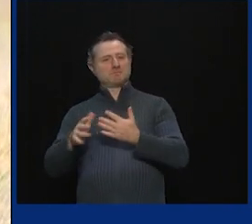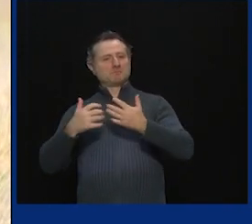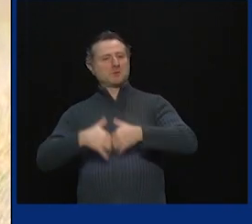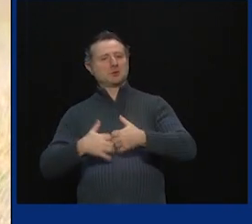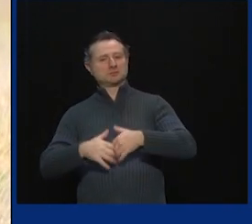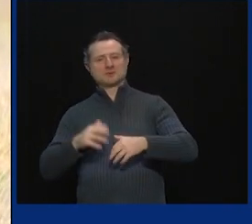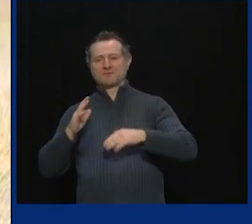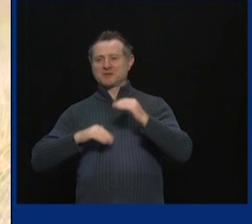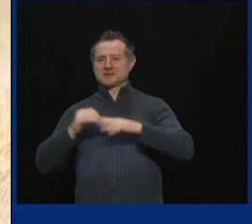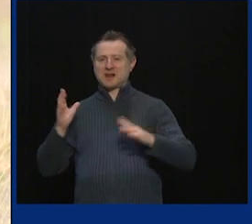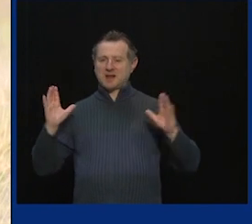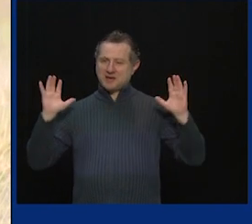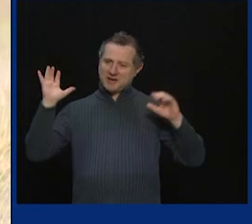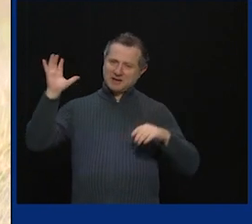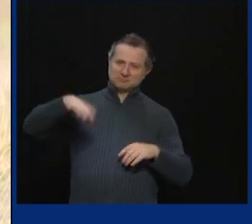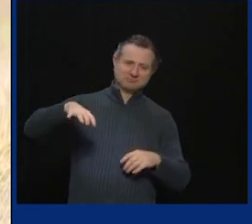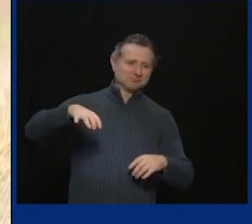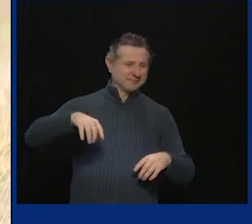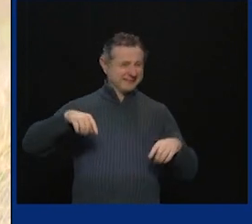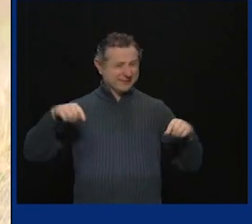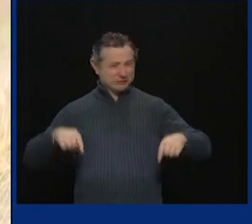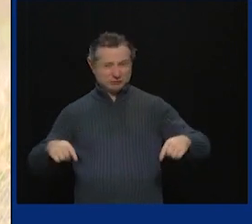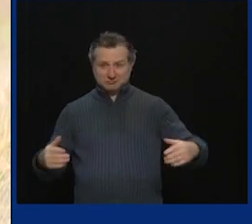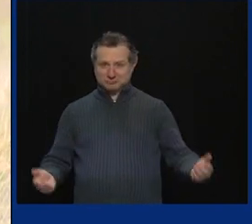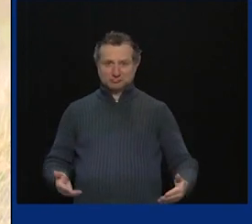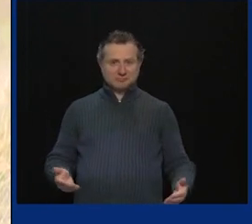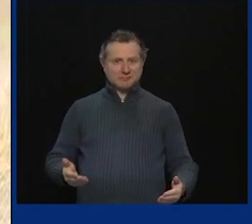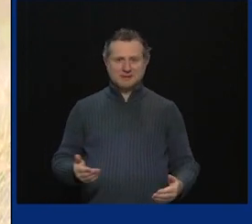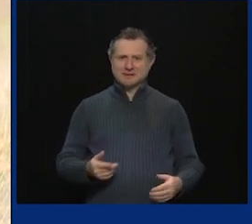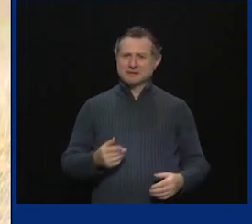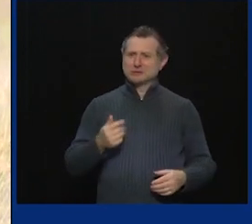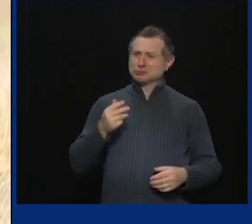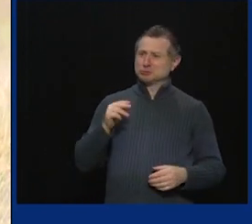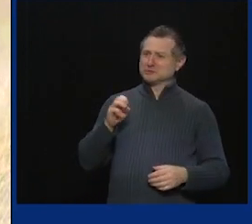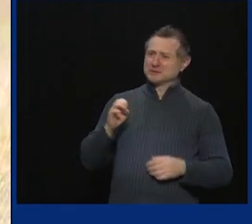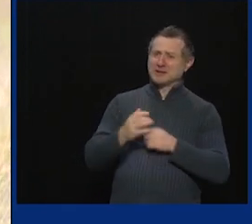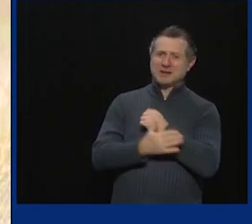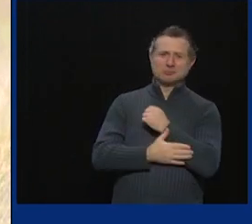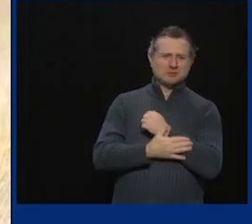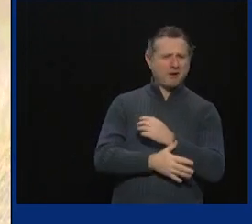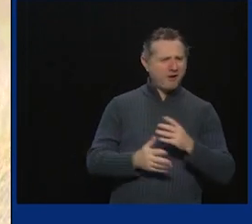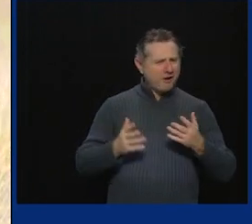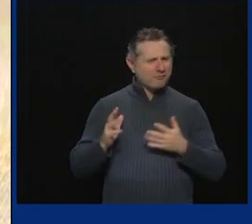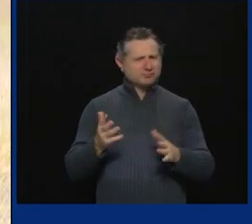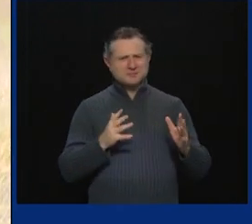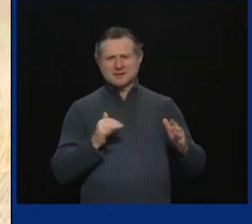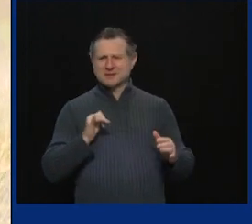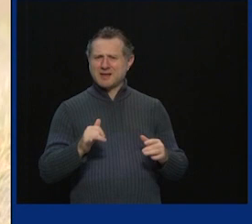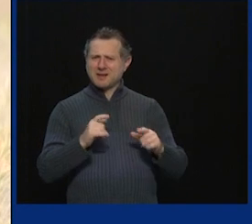Genesee County. Let's give that a round of applause, because that is the headline. That is the story of today.